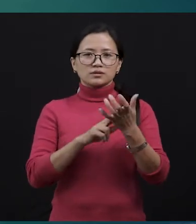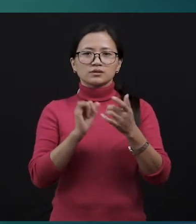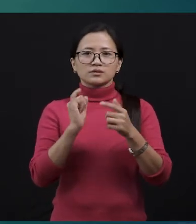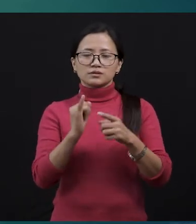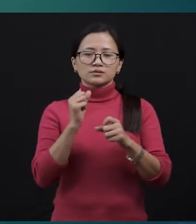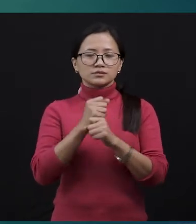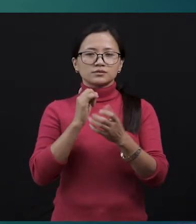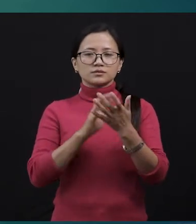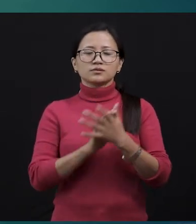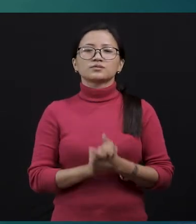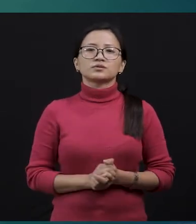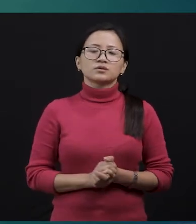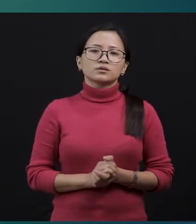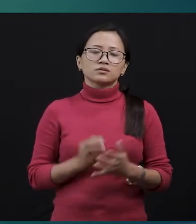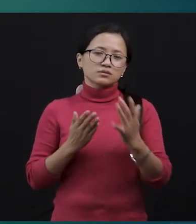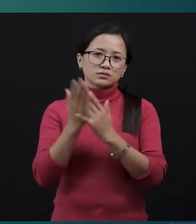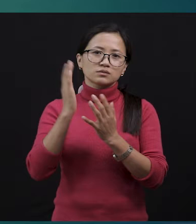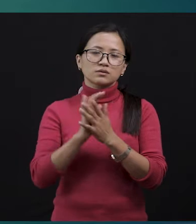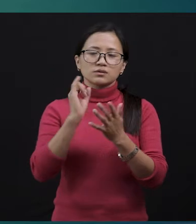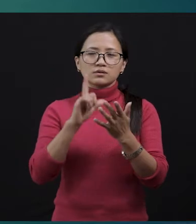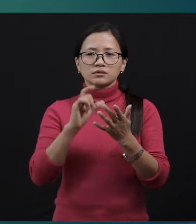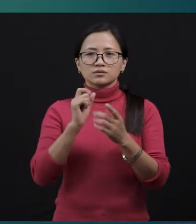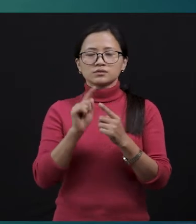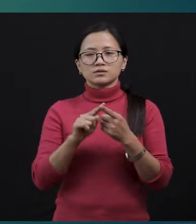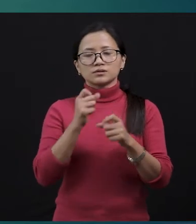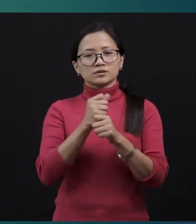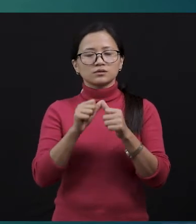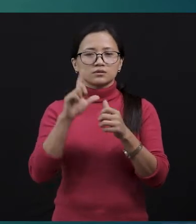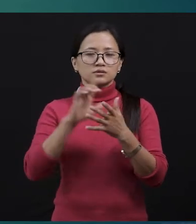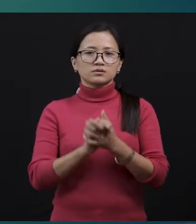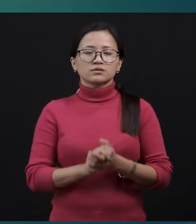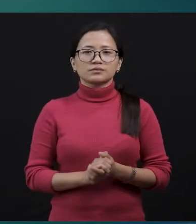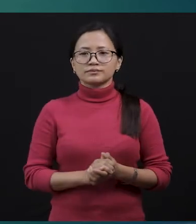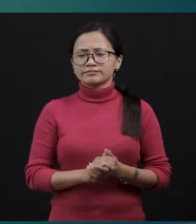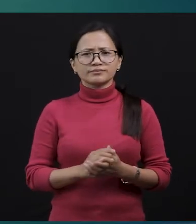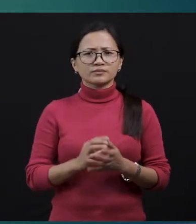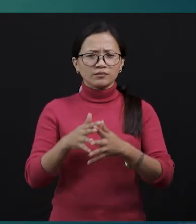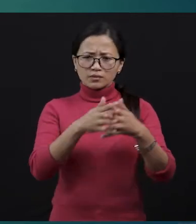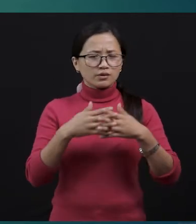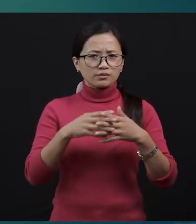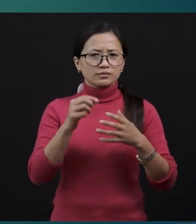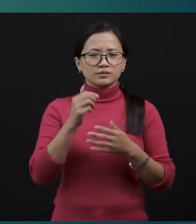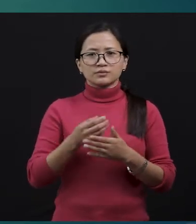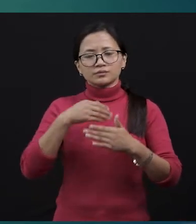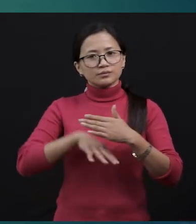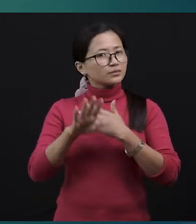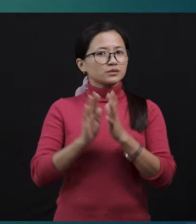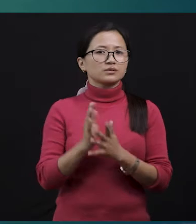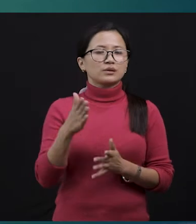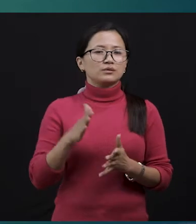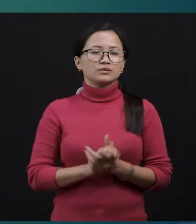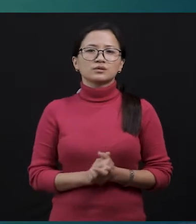or through legal means. Okay, so she was not an American by birth. All of us, we are Indians because we